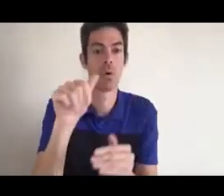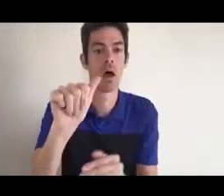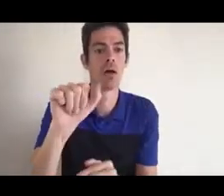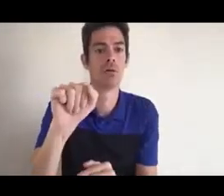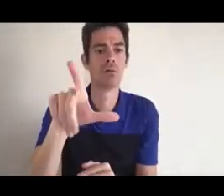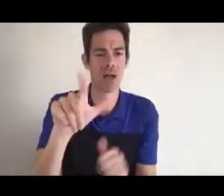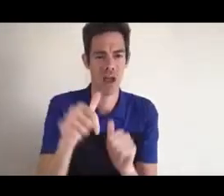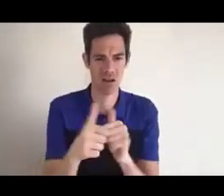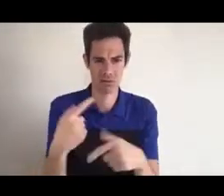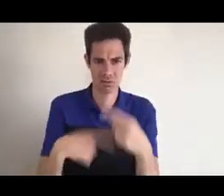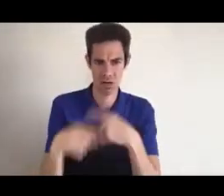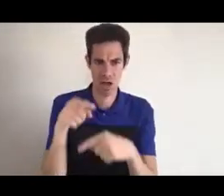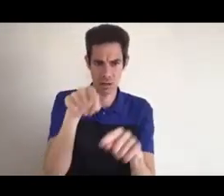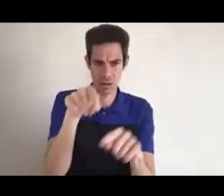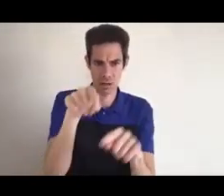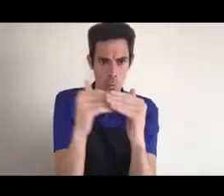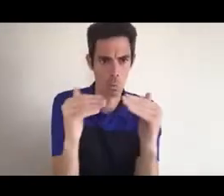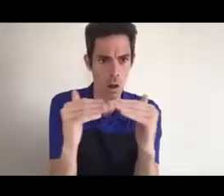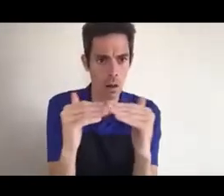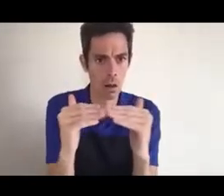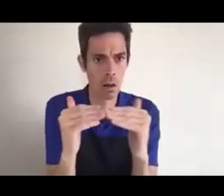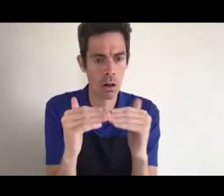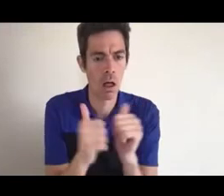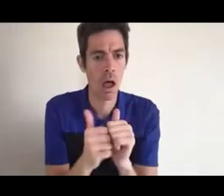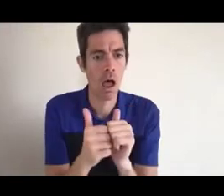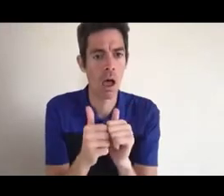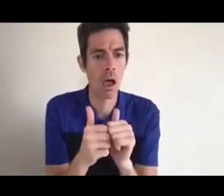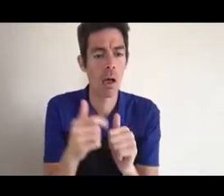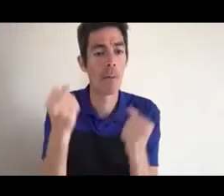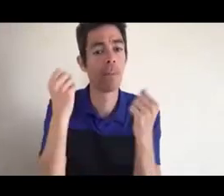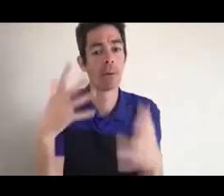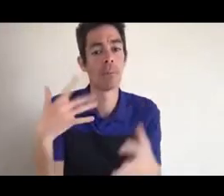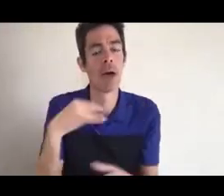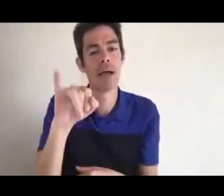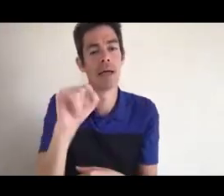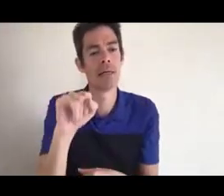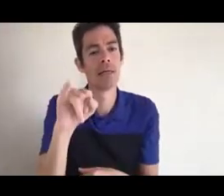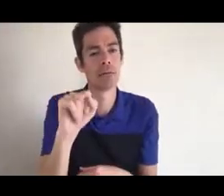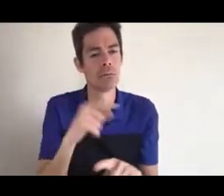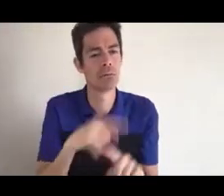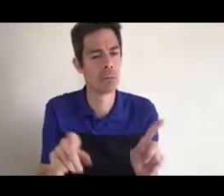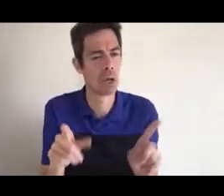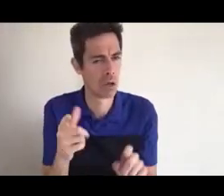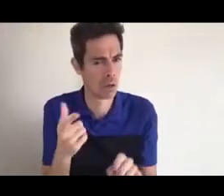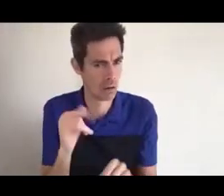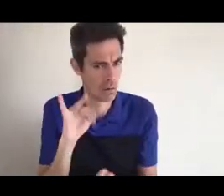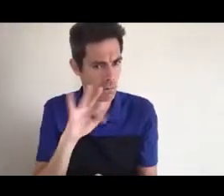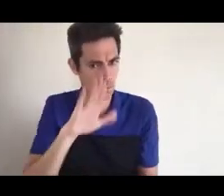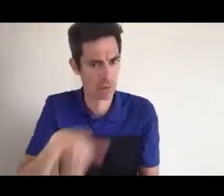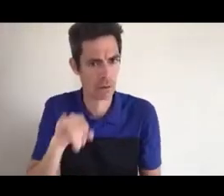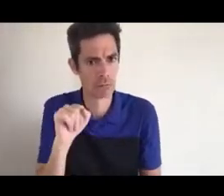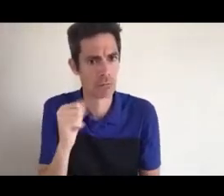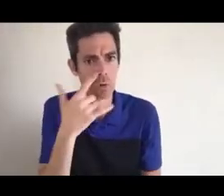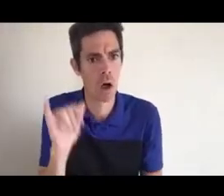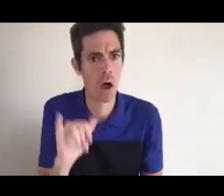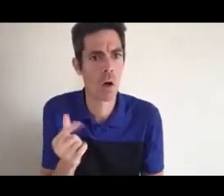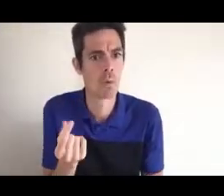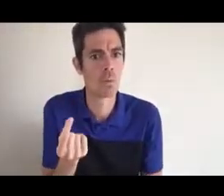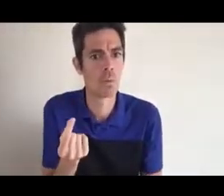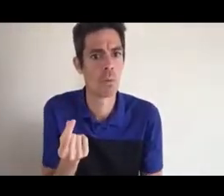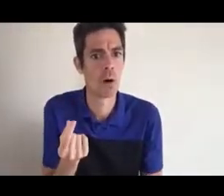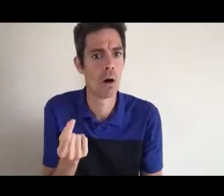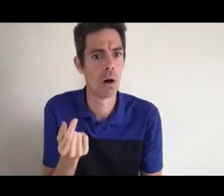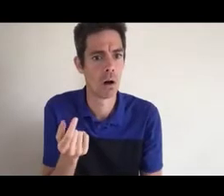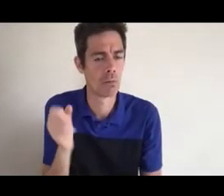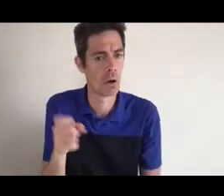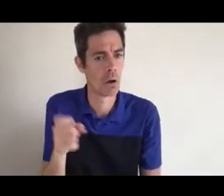star. So in ASL, how would you sign that equality? So sometimes people say is, but what if